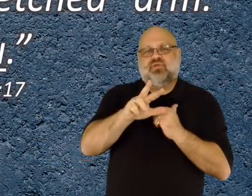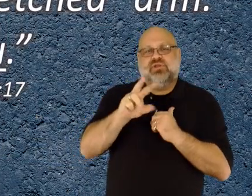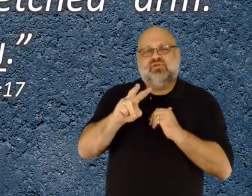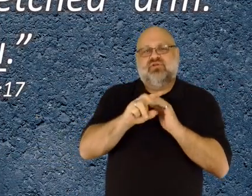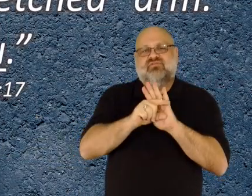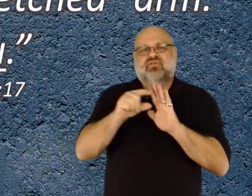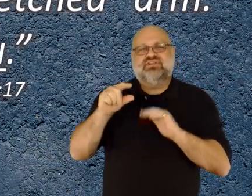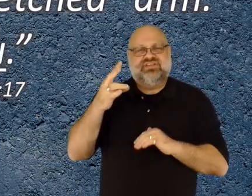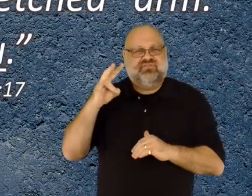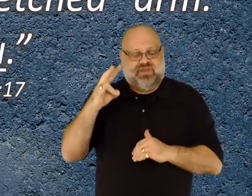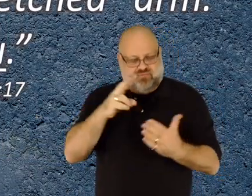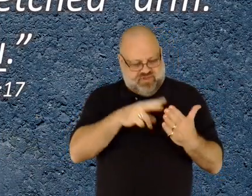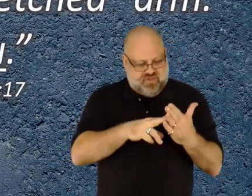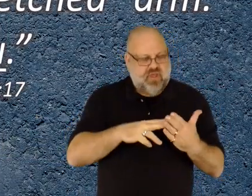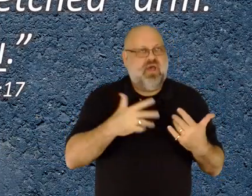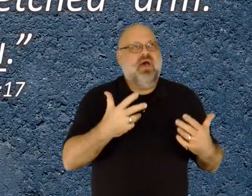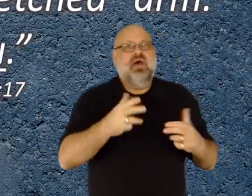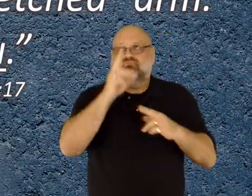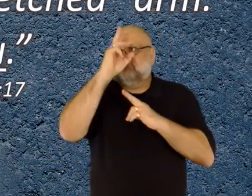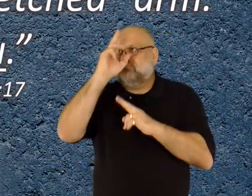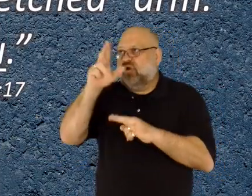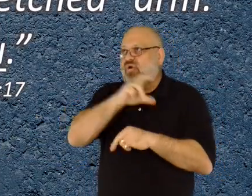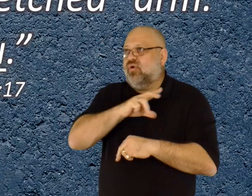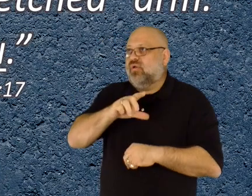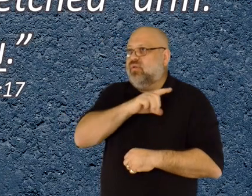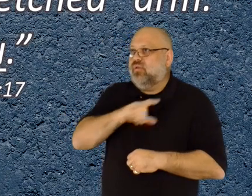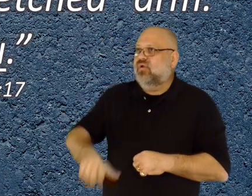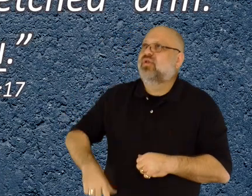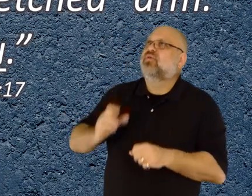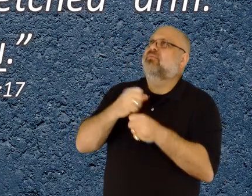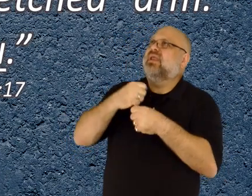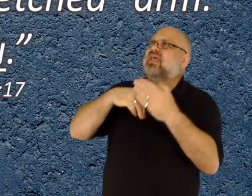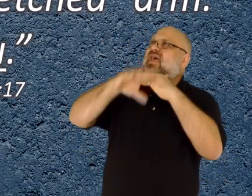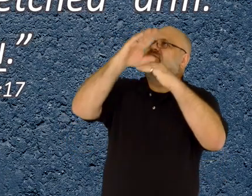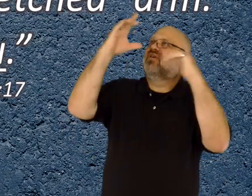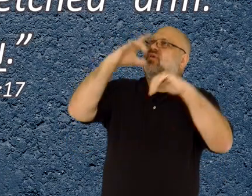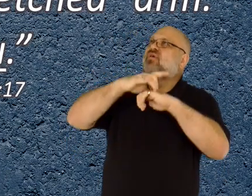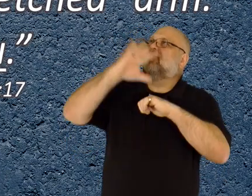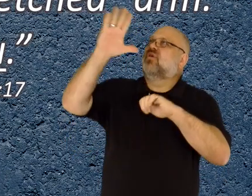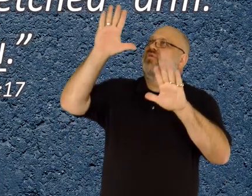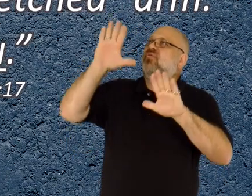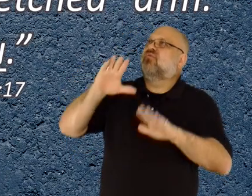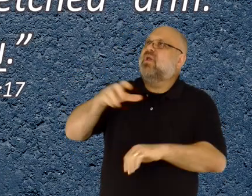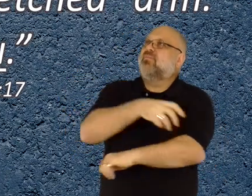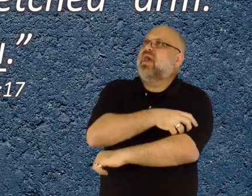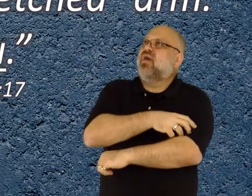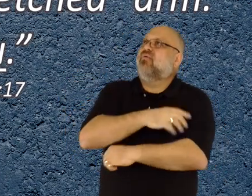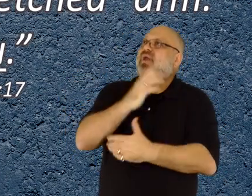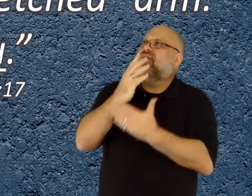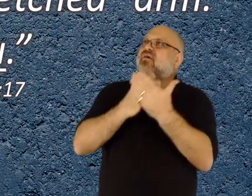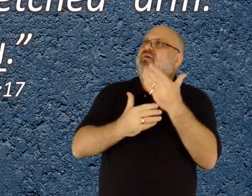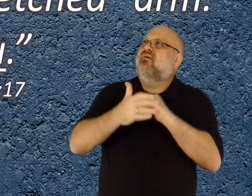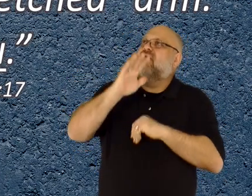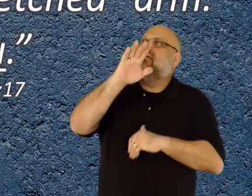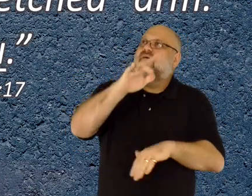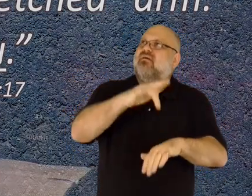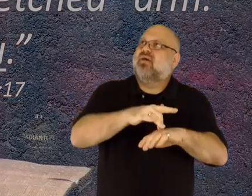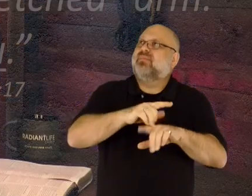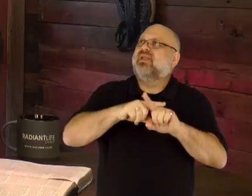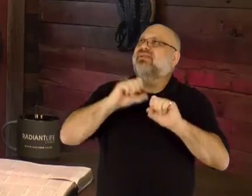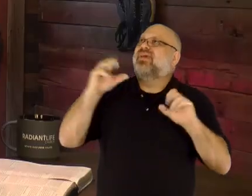Lord, you have made the heavens and the earth by your great power and outstretched arm. Nothing is too hard for